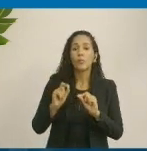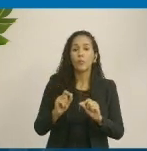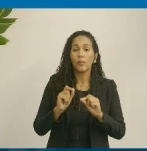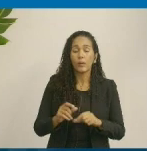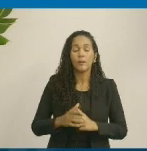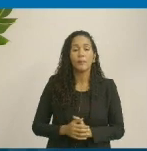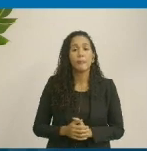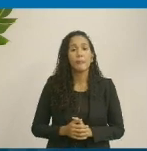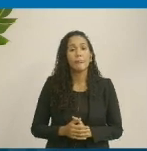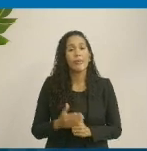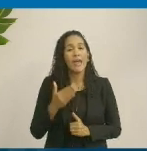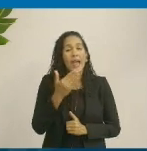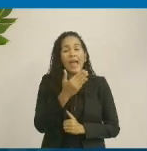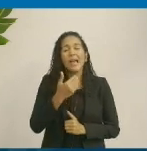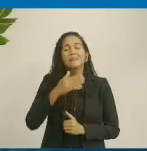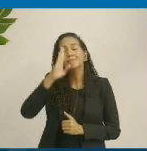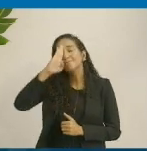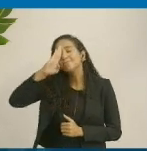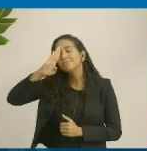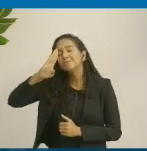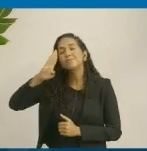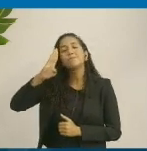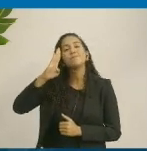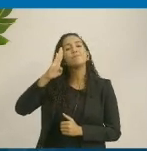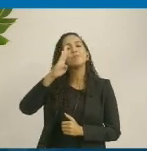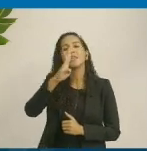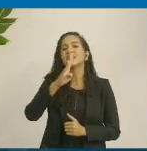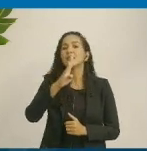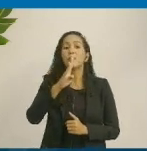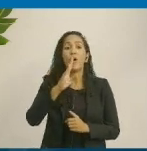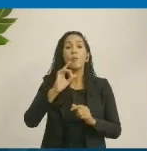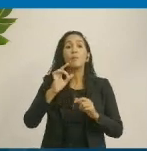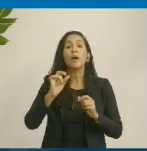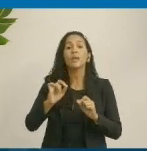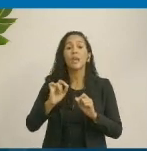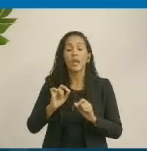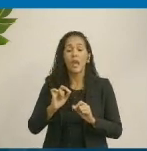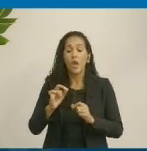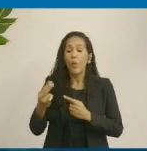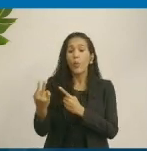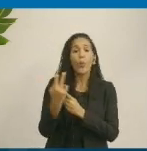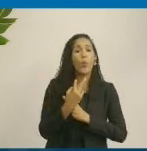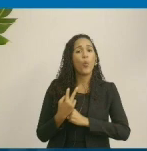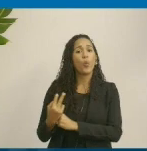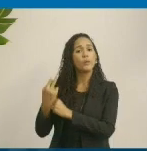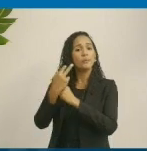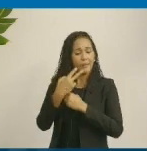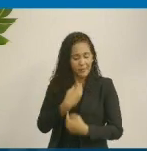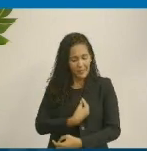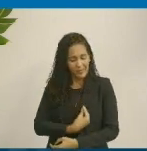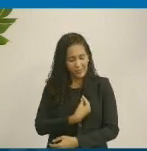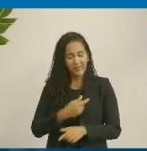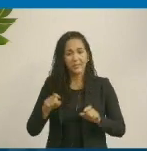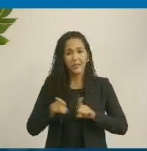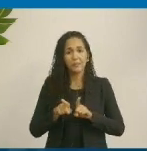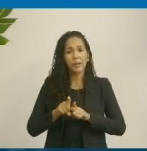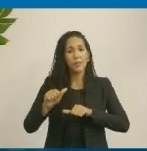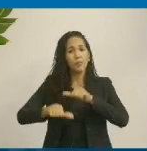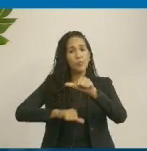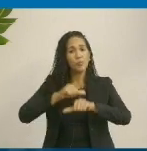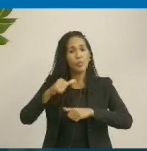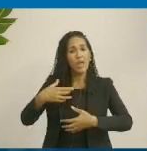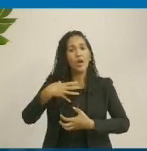to managing your own life and to bring about behavioral change in your life. Thank you very much. Thank you,